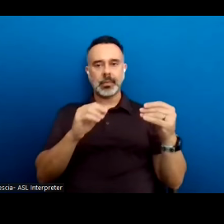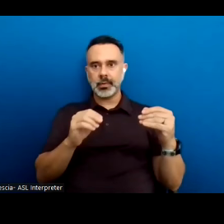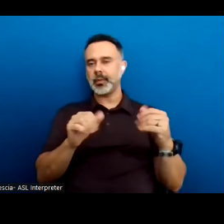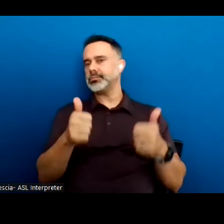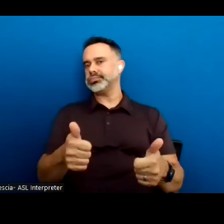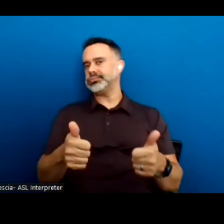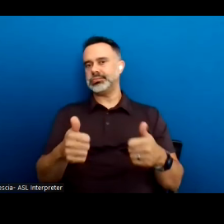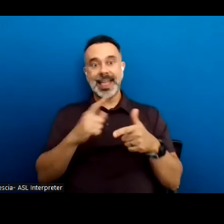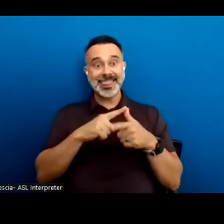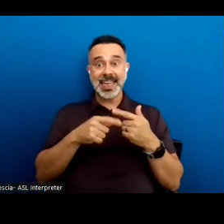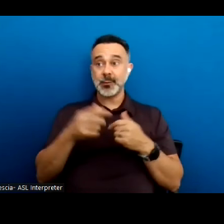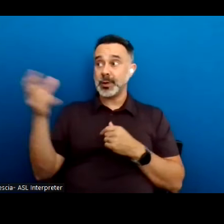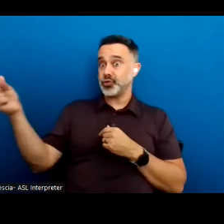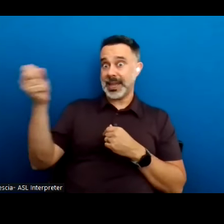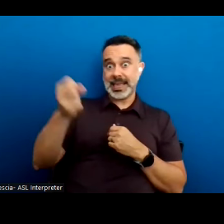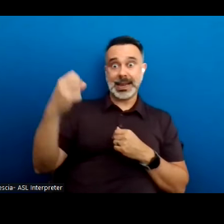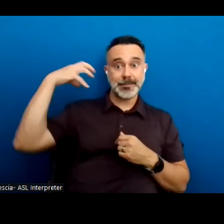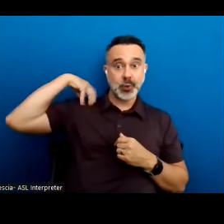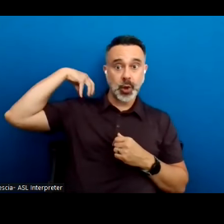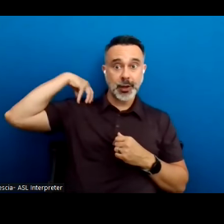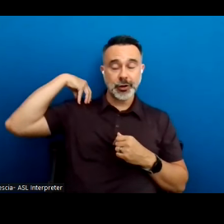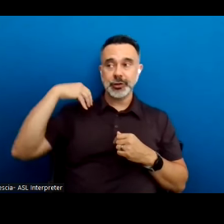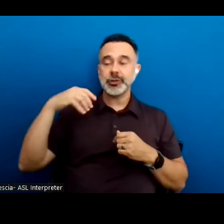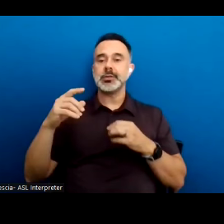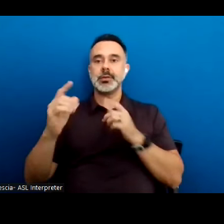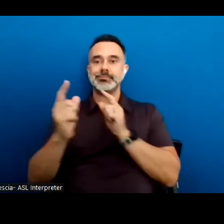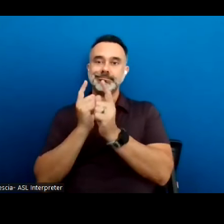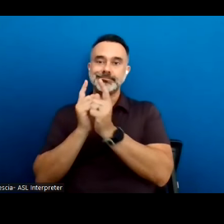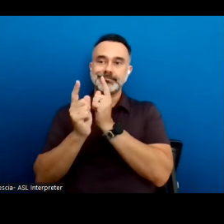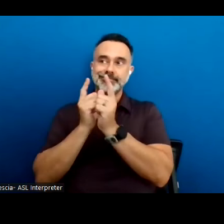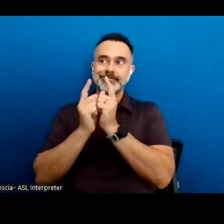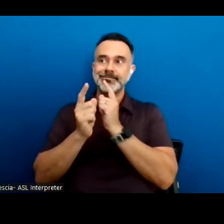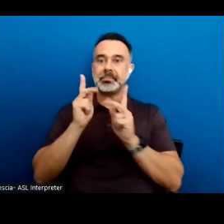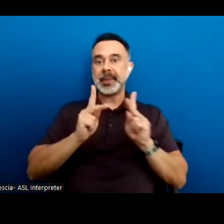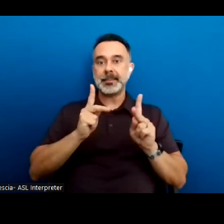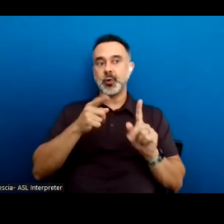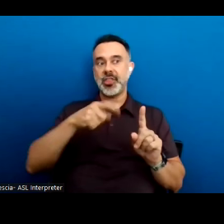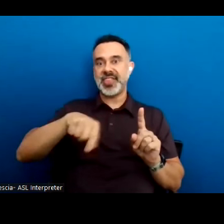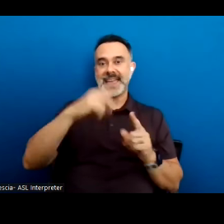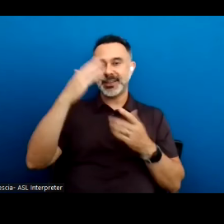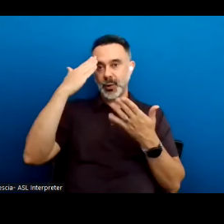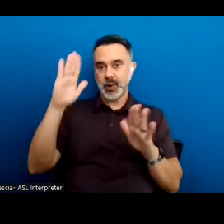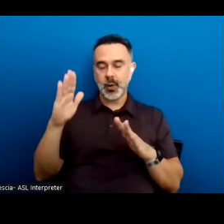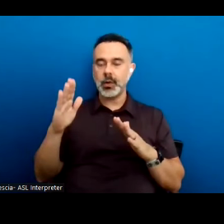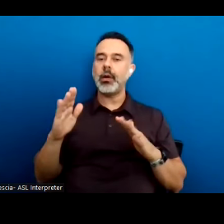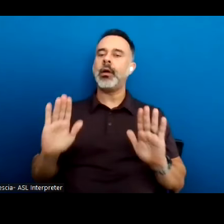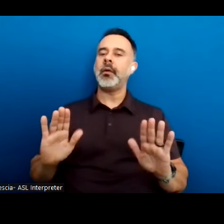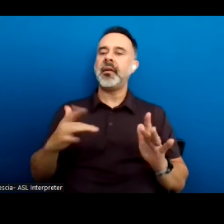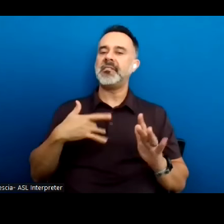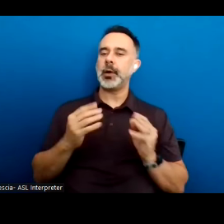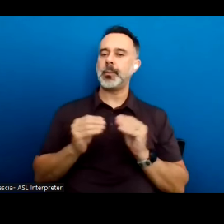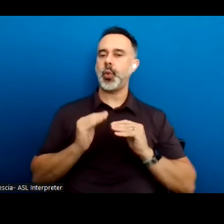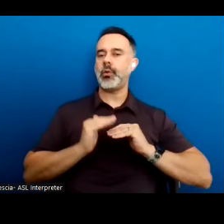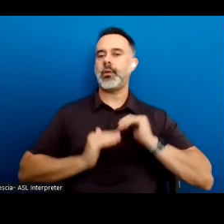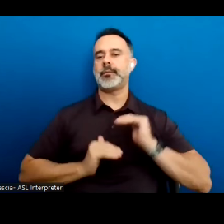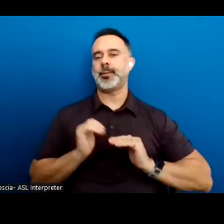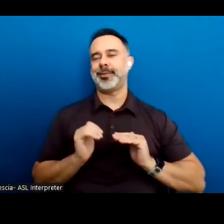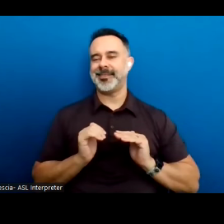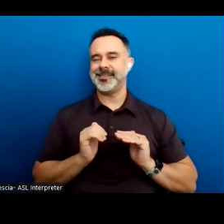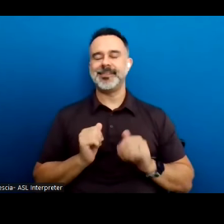in employers, have them meet people they don't know, they're a little bit more at ease. So some of the